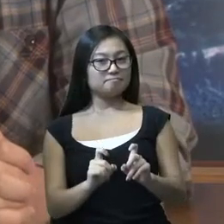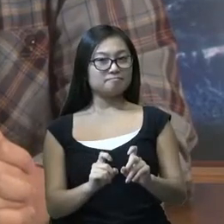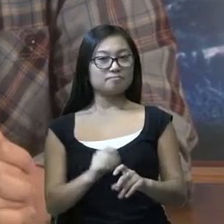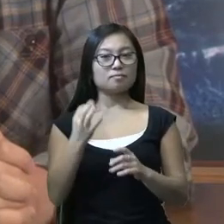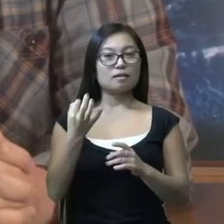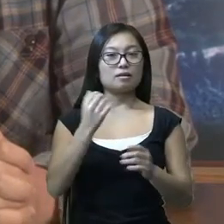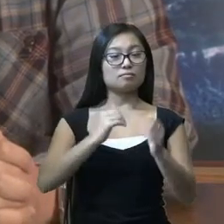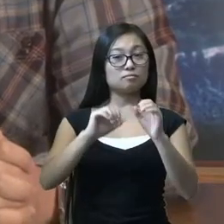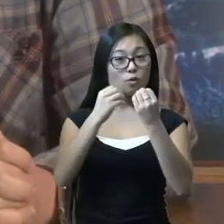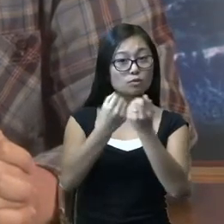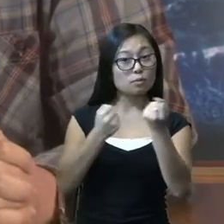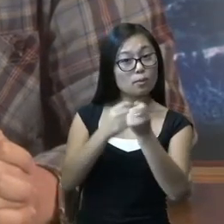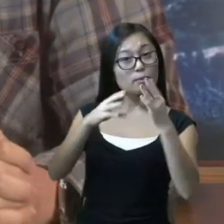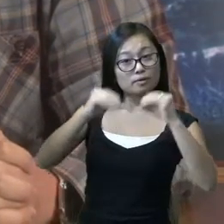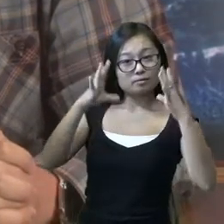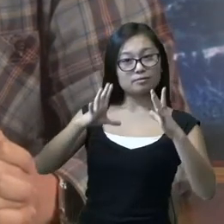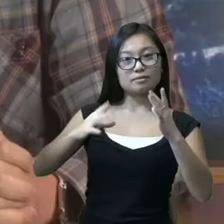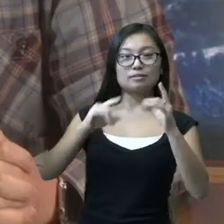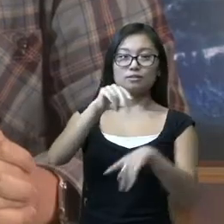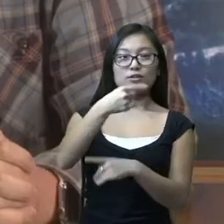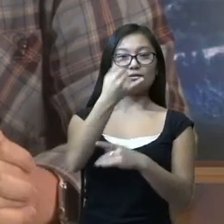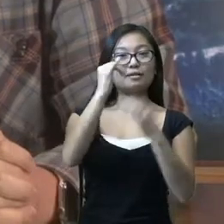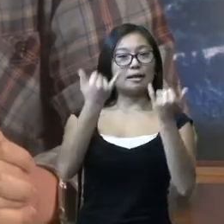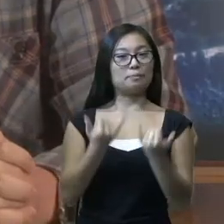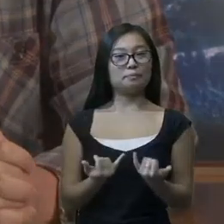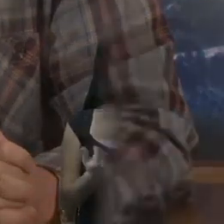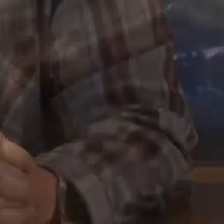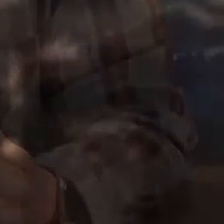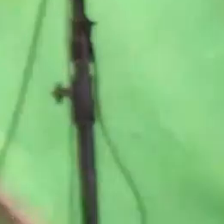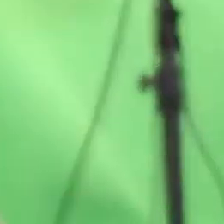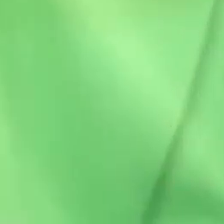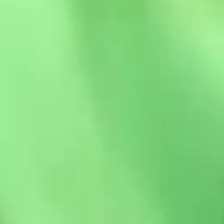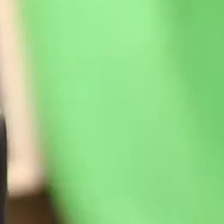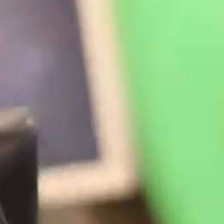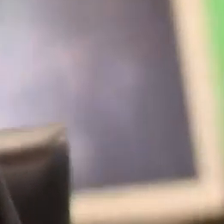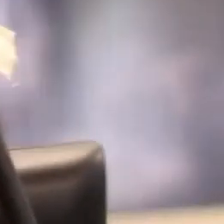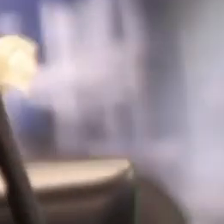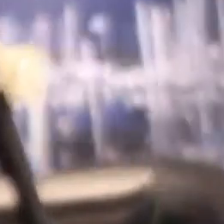Night Live, and more. DP News starts now.